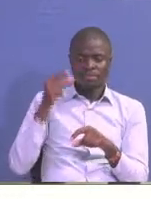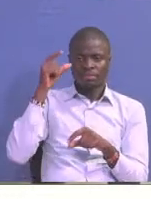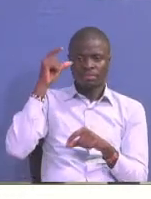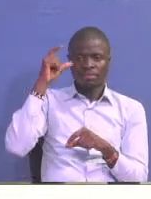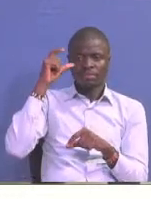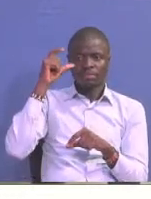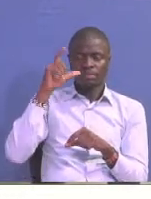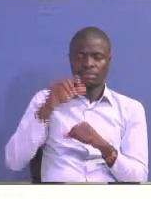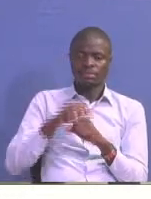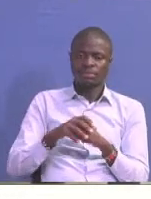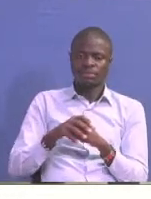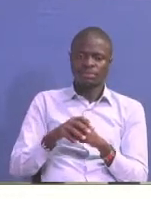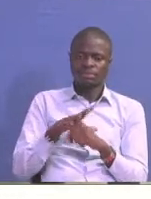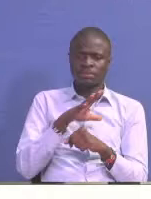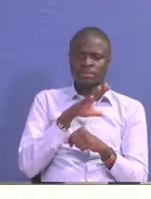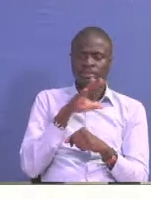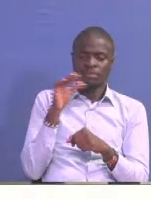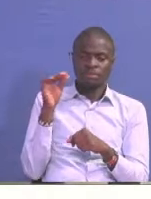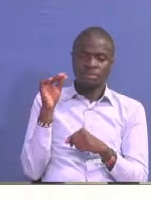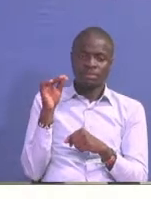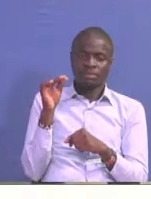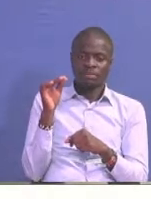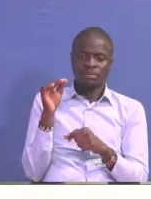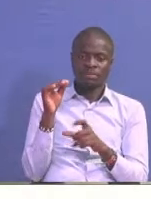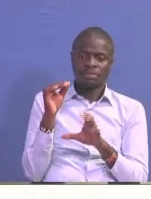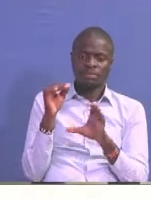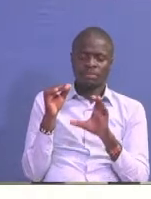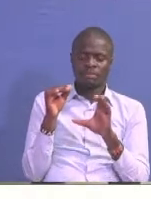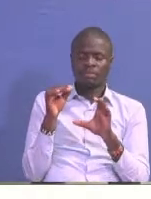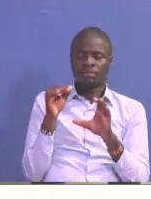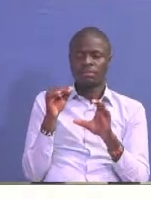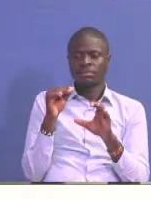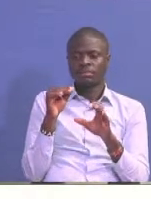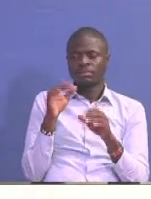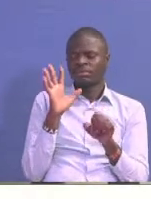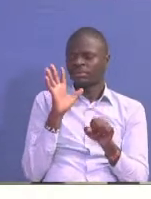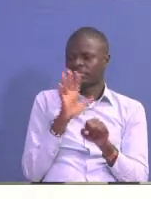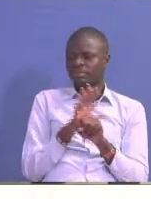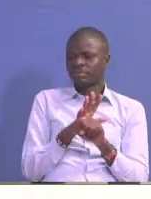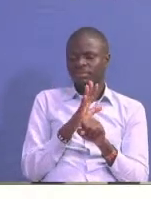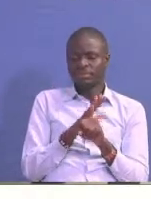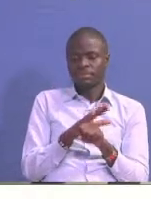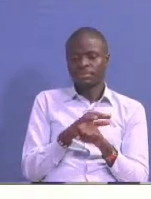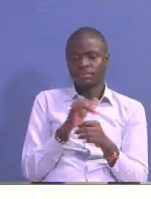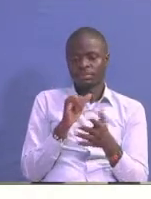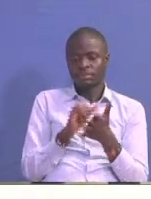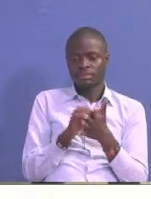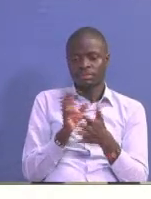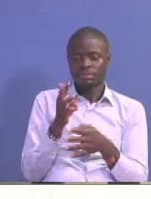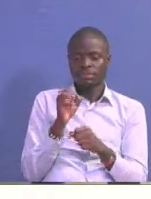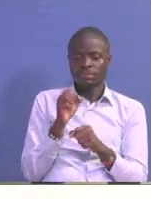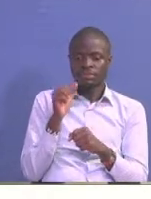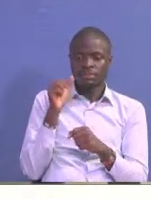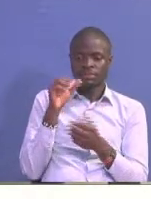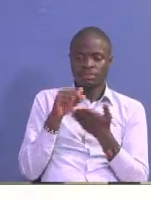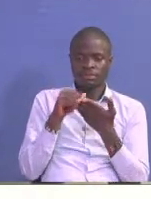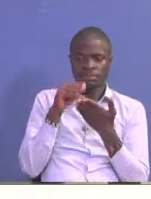And there's a lot. that we can learn.